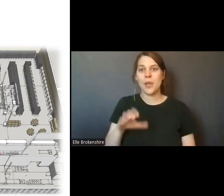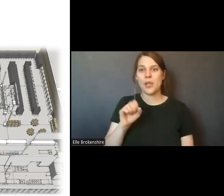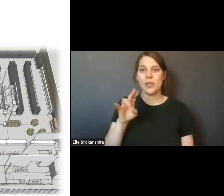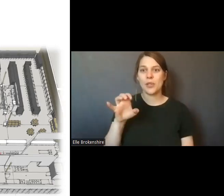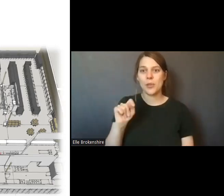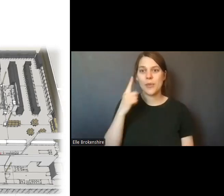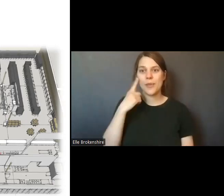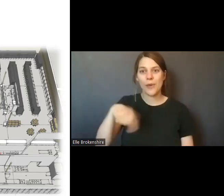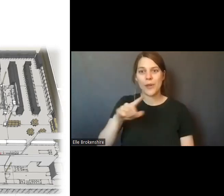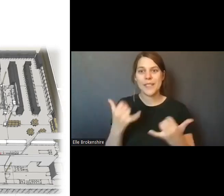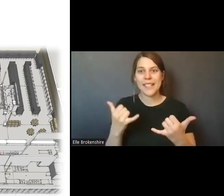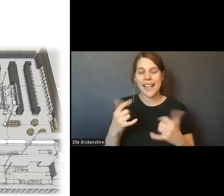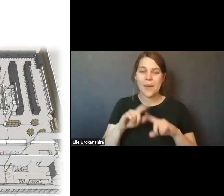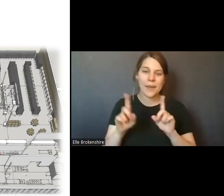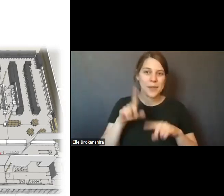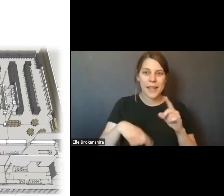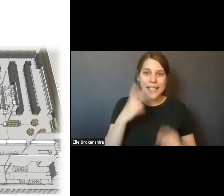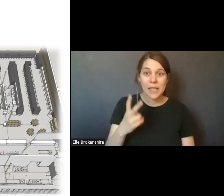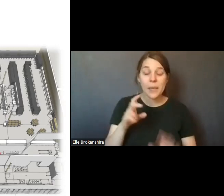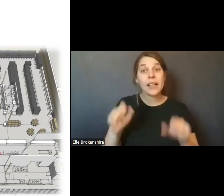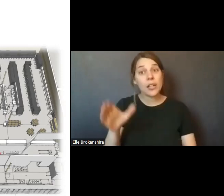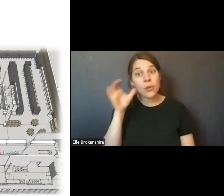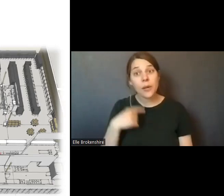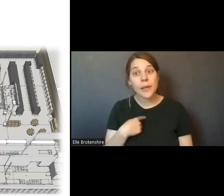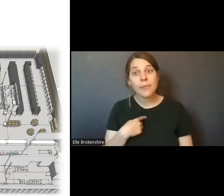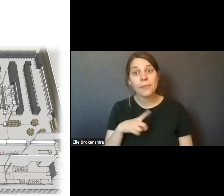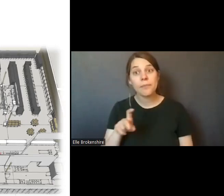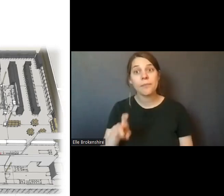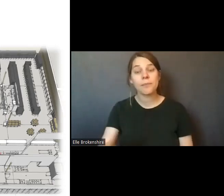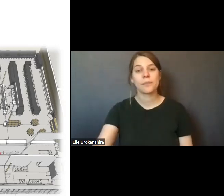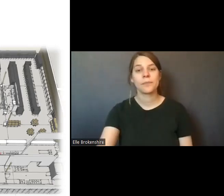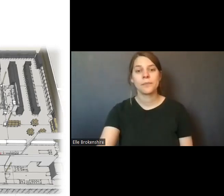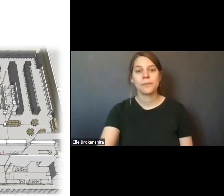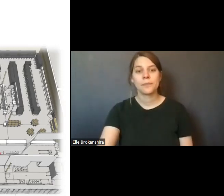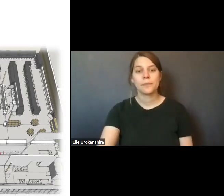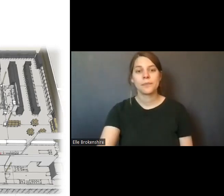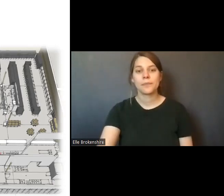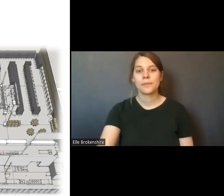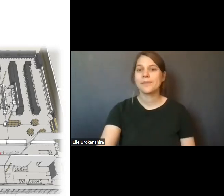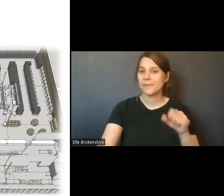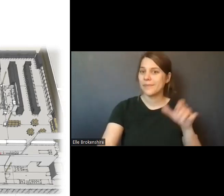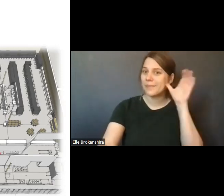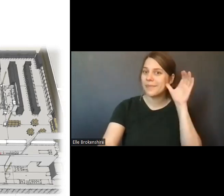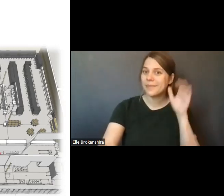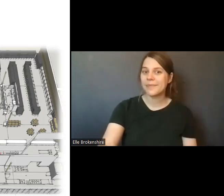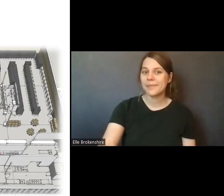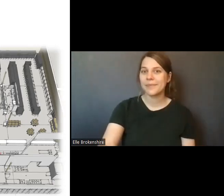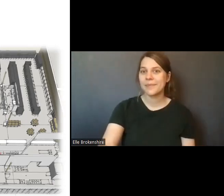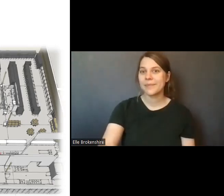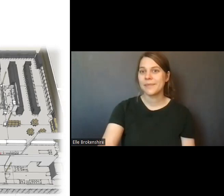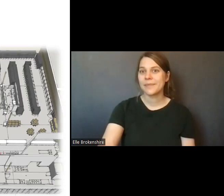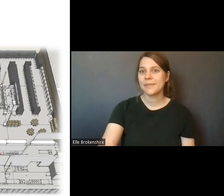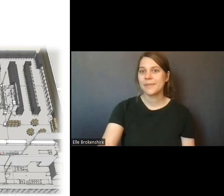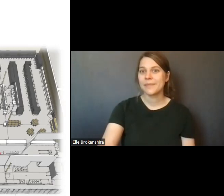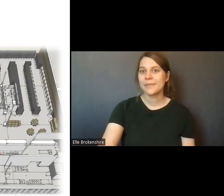But can everyone hear me? We can hear you perfectly well. Yep. You can almost hear the suit, Abdullah.